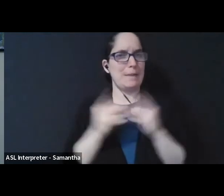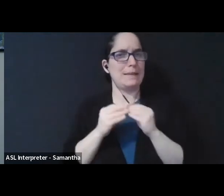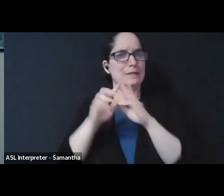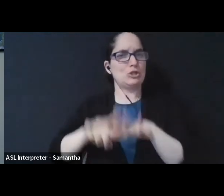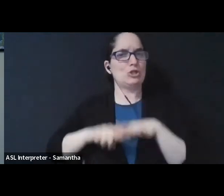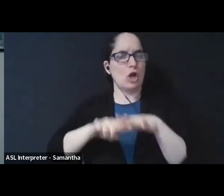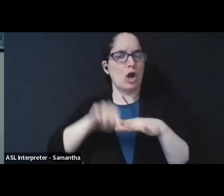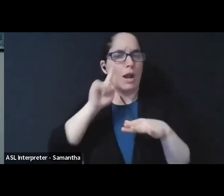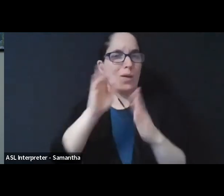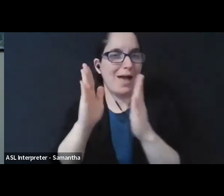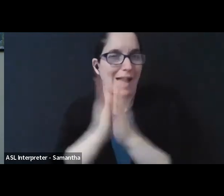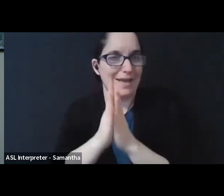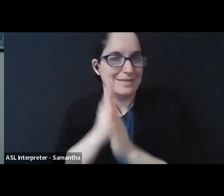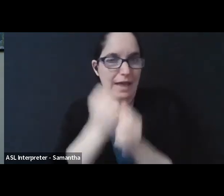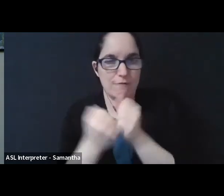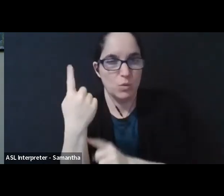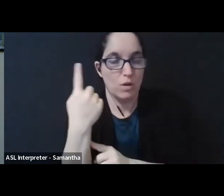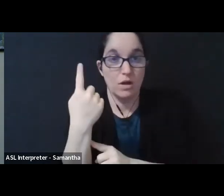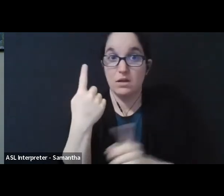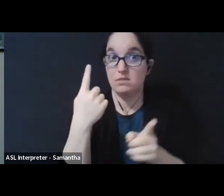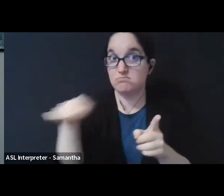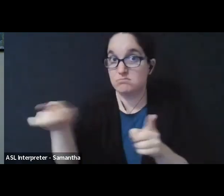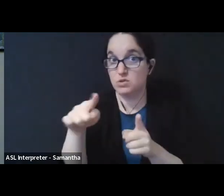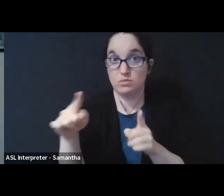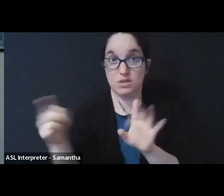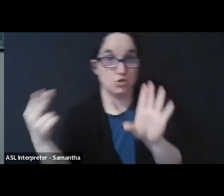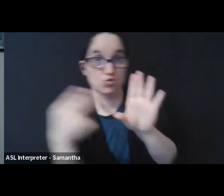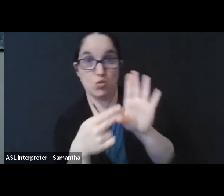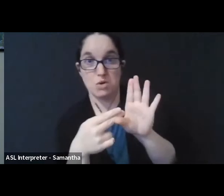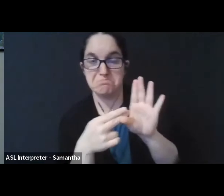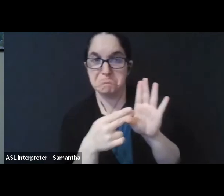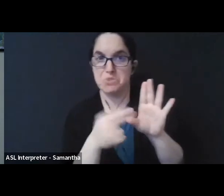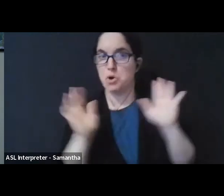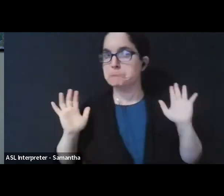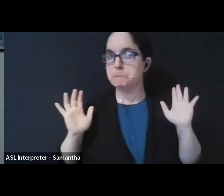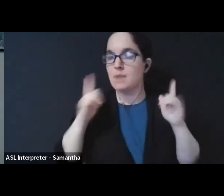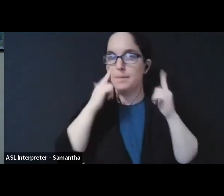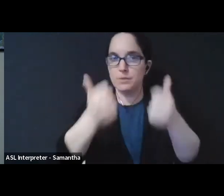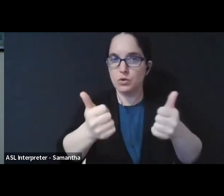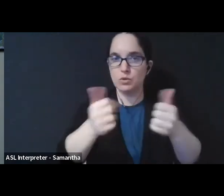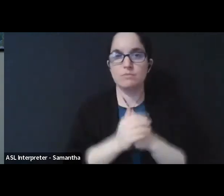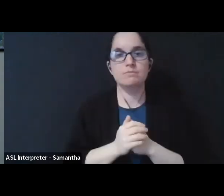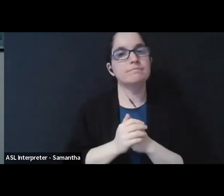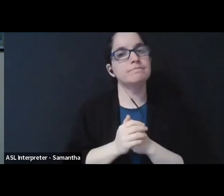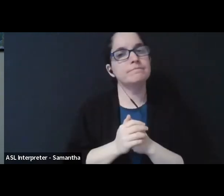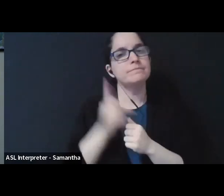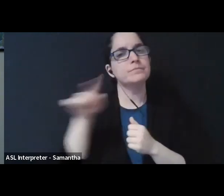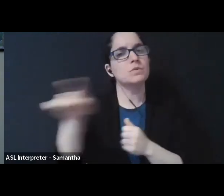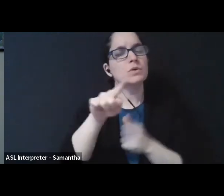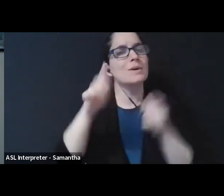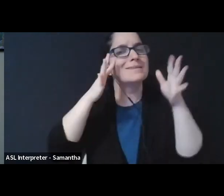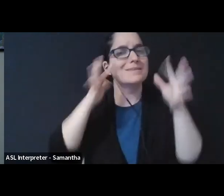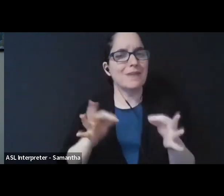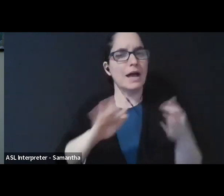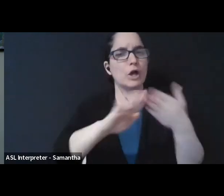question to all of our panelists, and anyone is invited to join us to respond to this question. But how would you first define